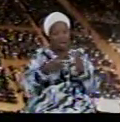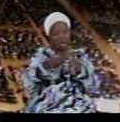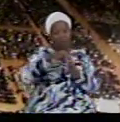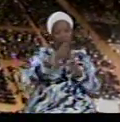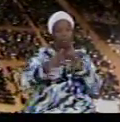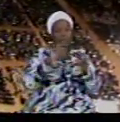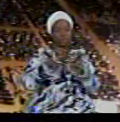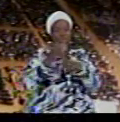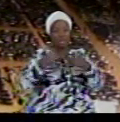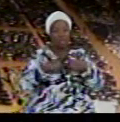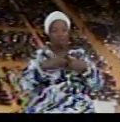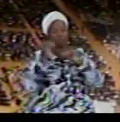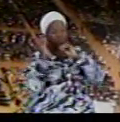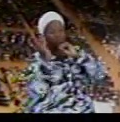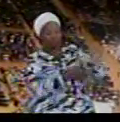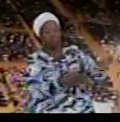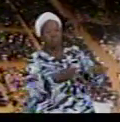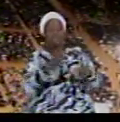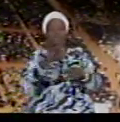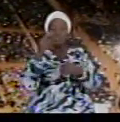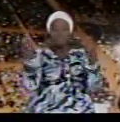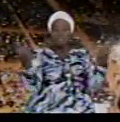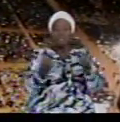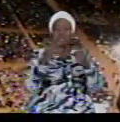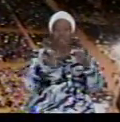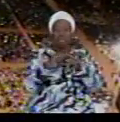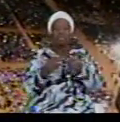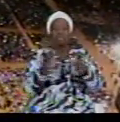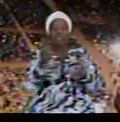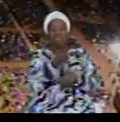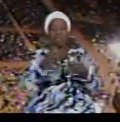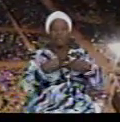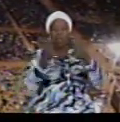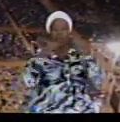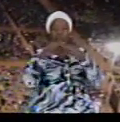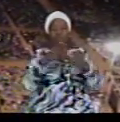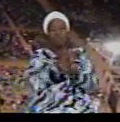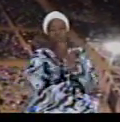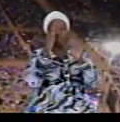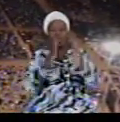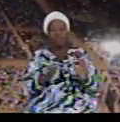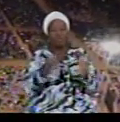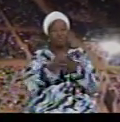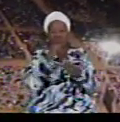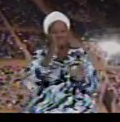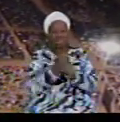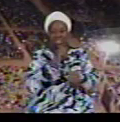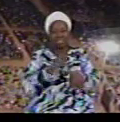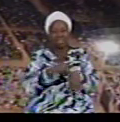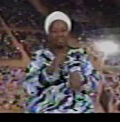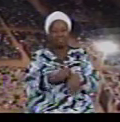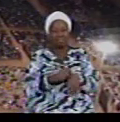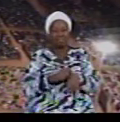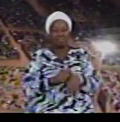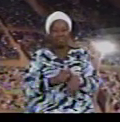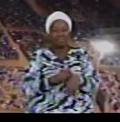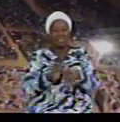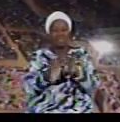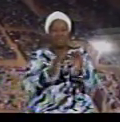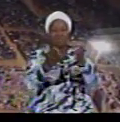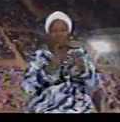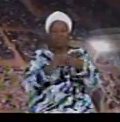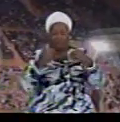have abandoned sins and have come to the Savior. It won't take time. If you want to